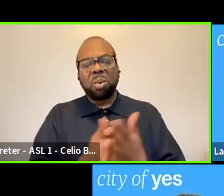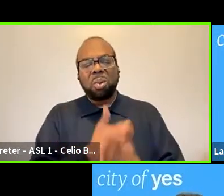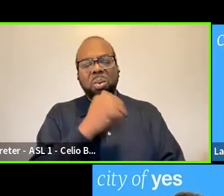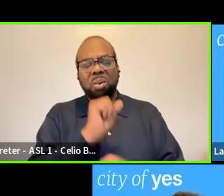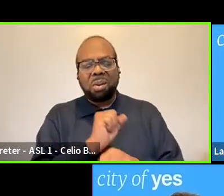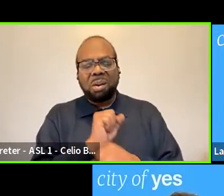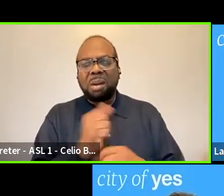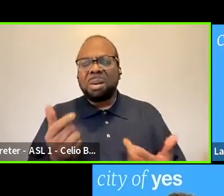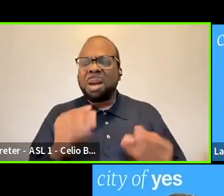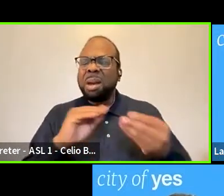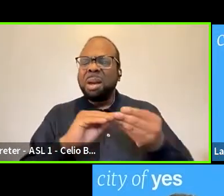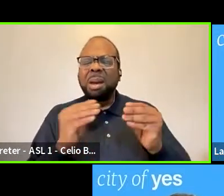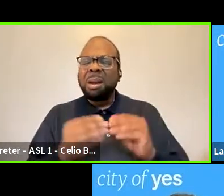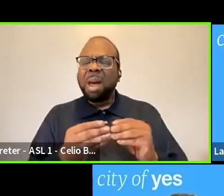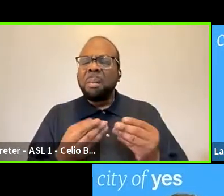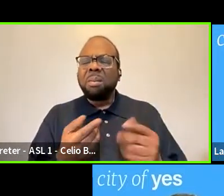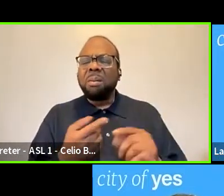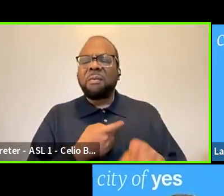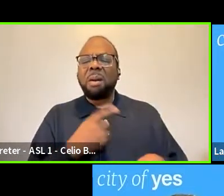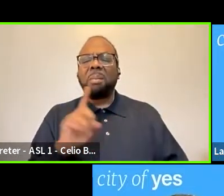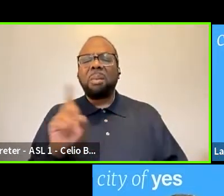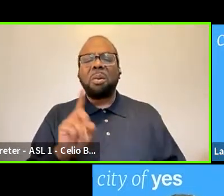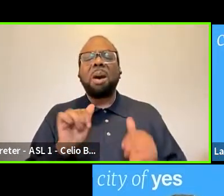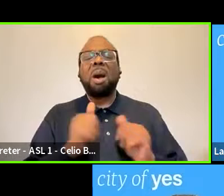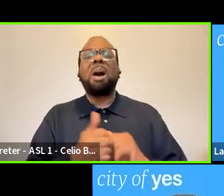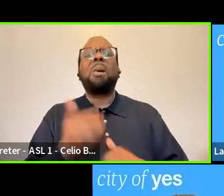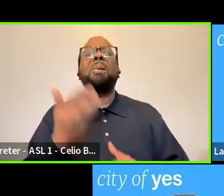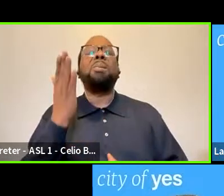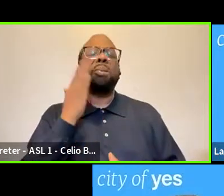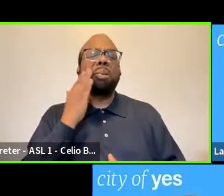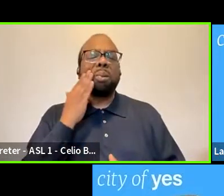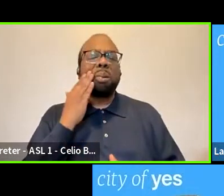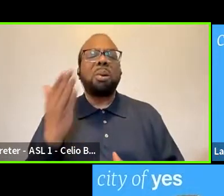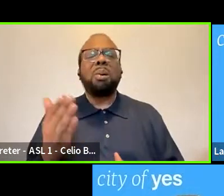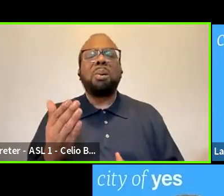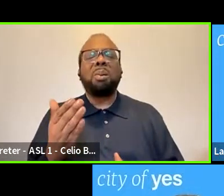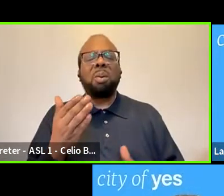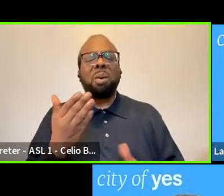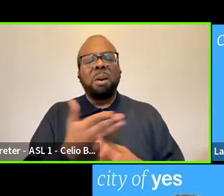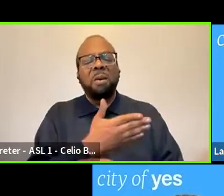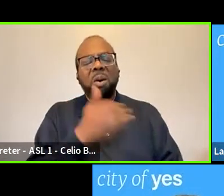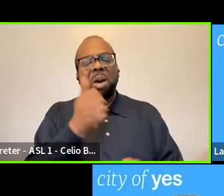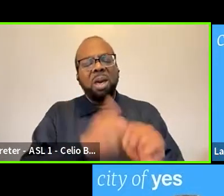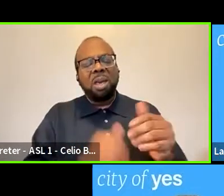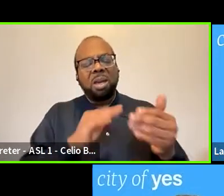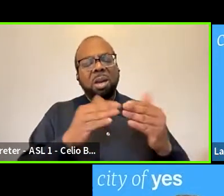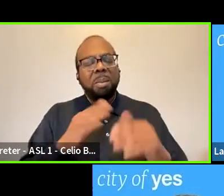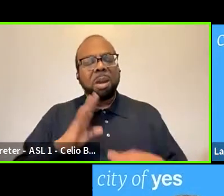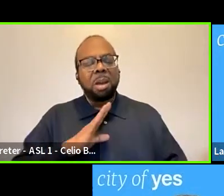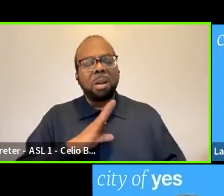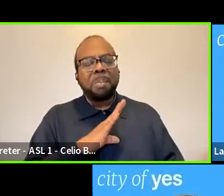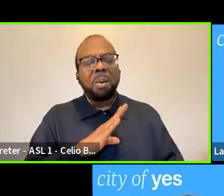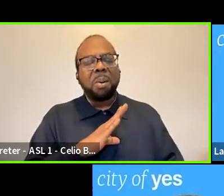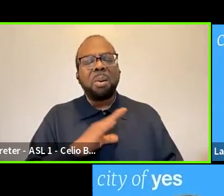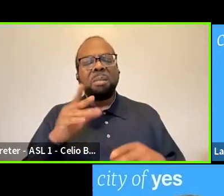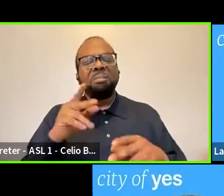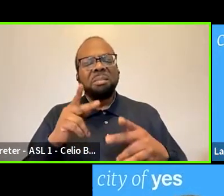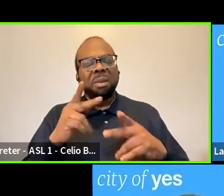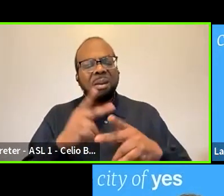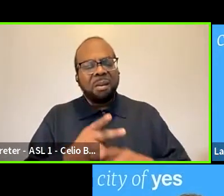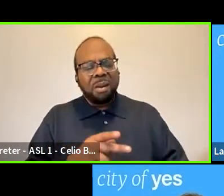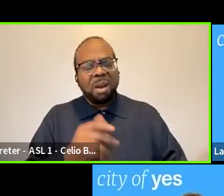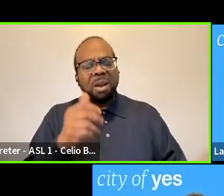What are these numbers based on and how can we know that this before each community board assesses its potential under the new rules?